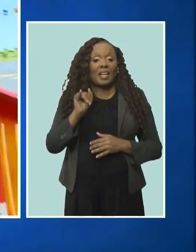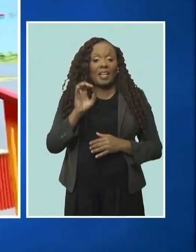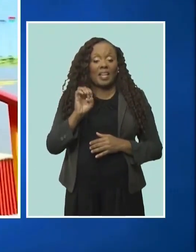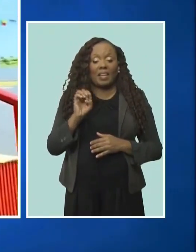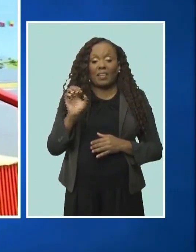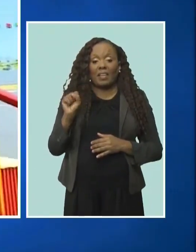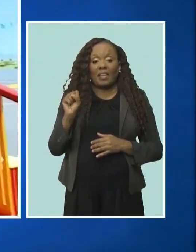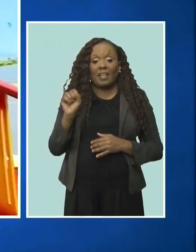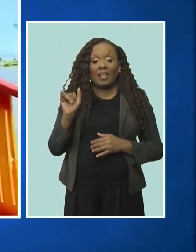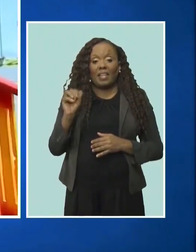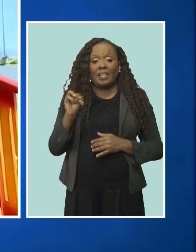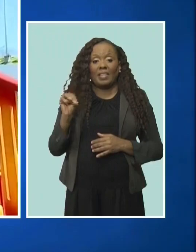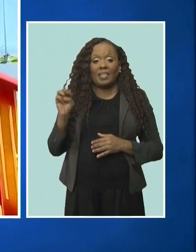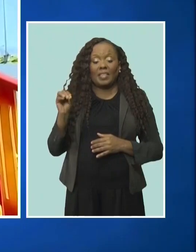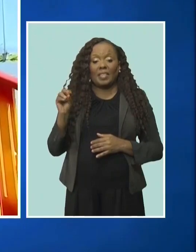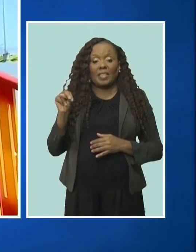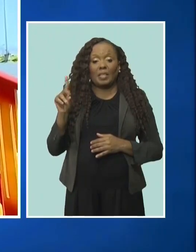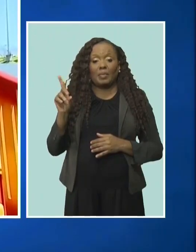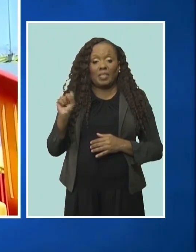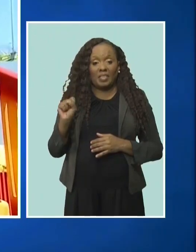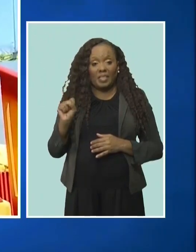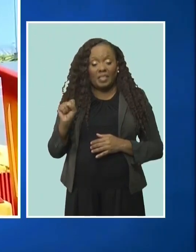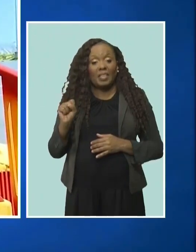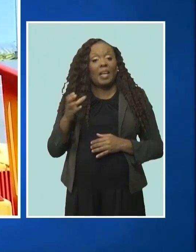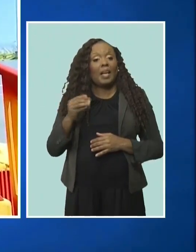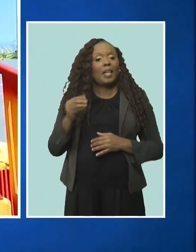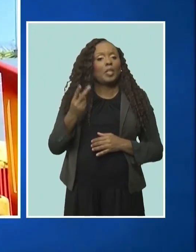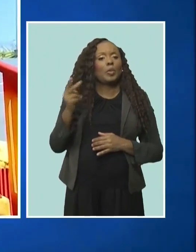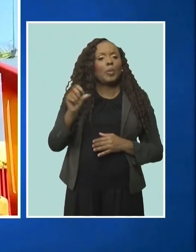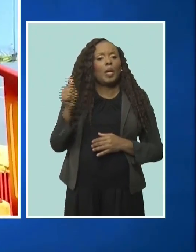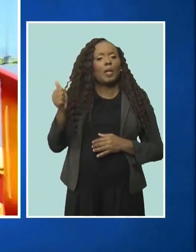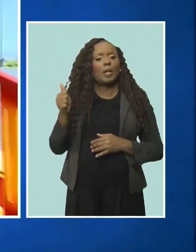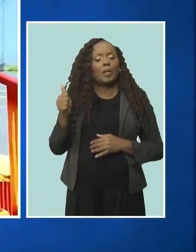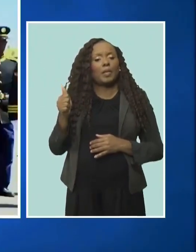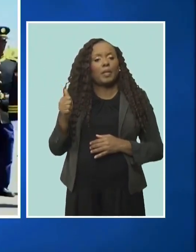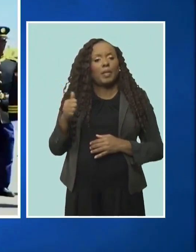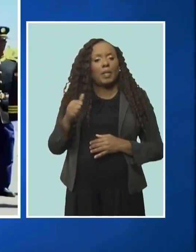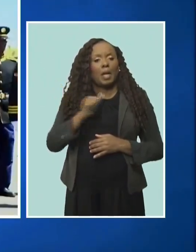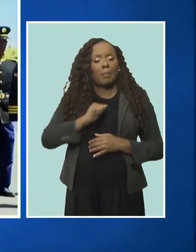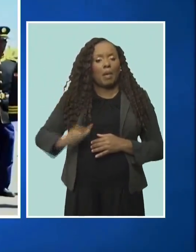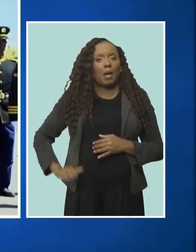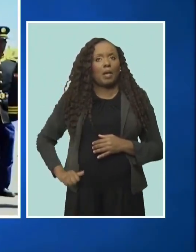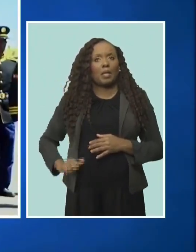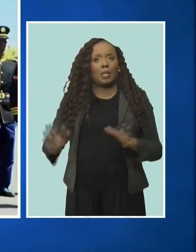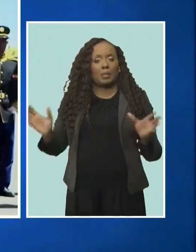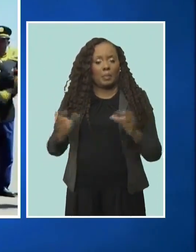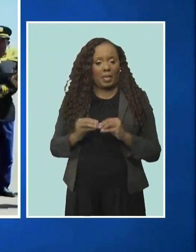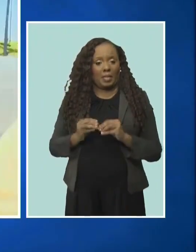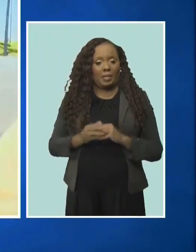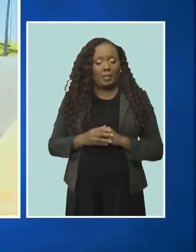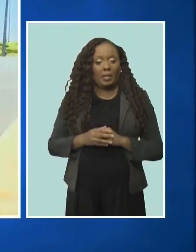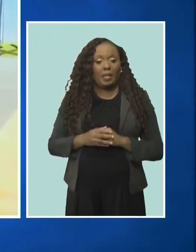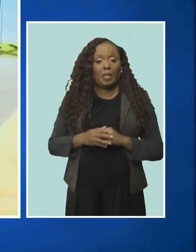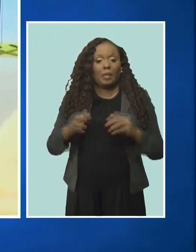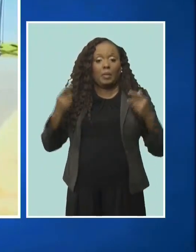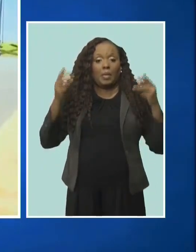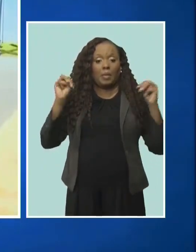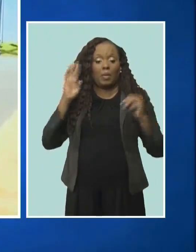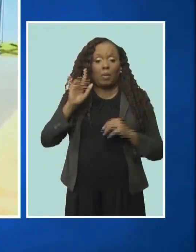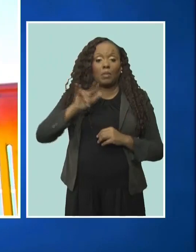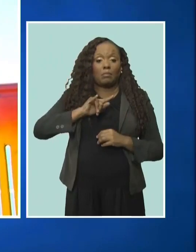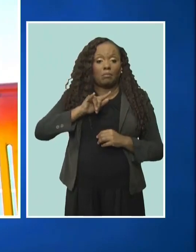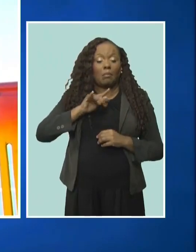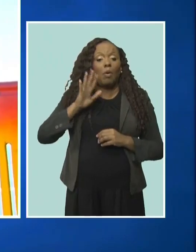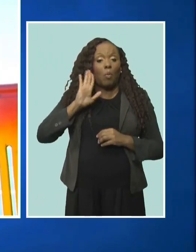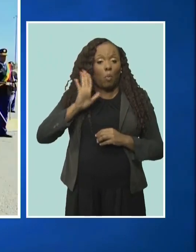Ghana, Alex MacDonald and Juliet Bino-Sutherland. Ms. Motley, while in Ethiopia, will attend the 38th African Union